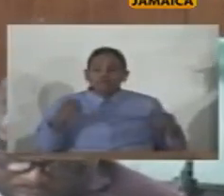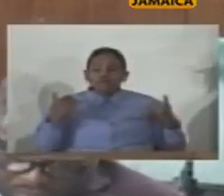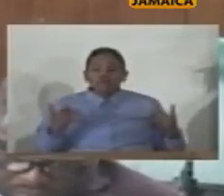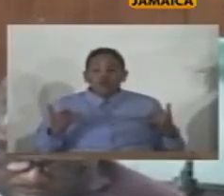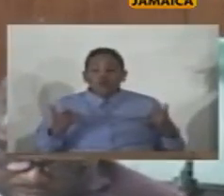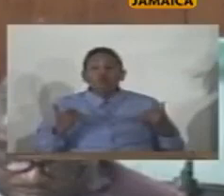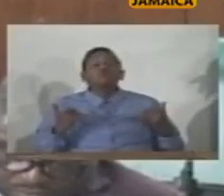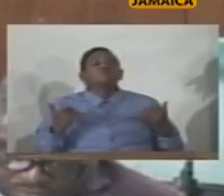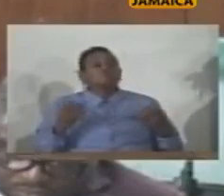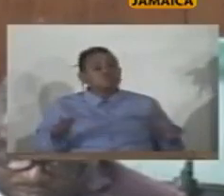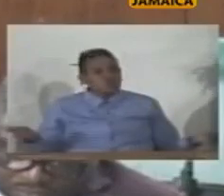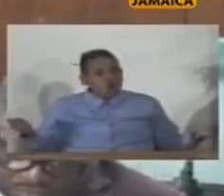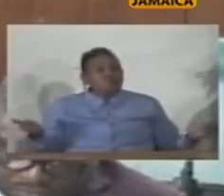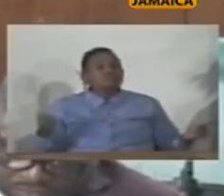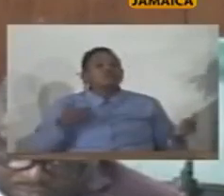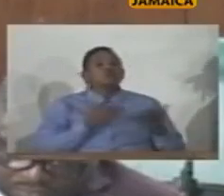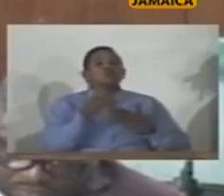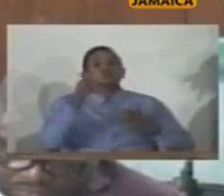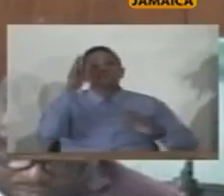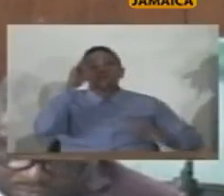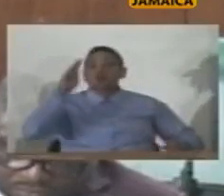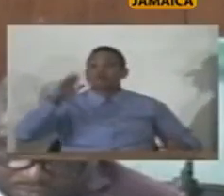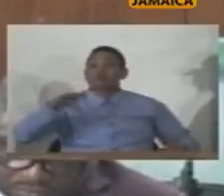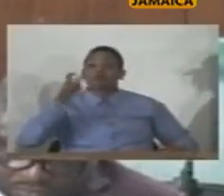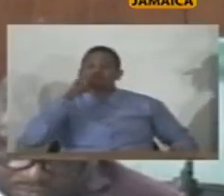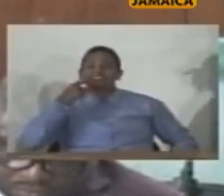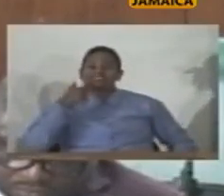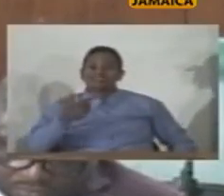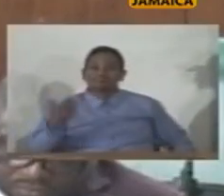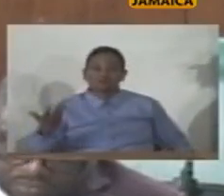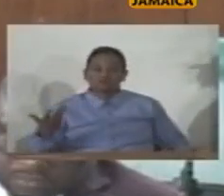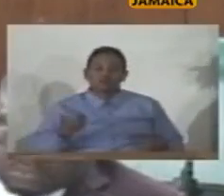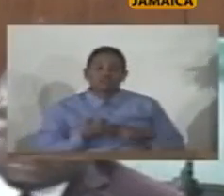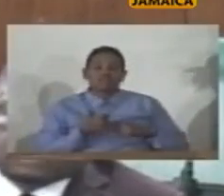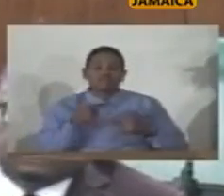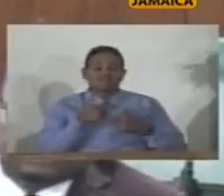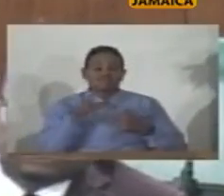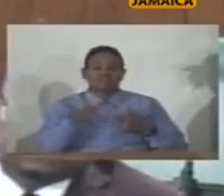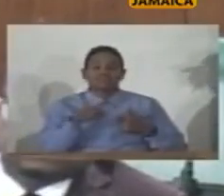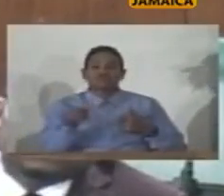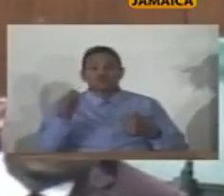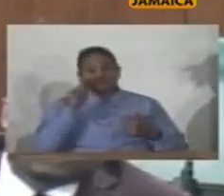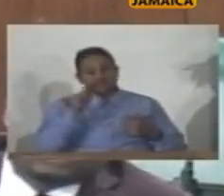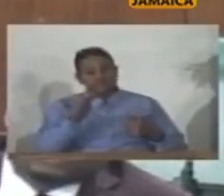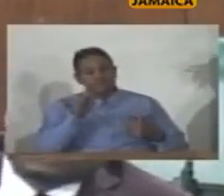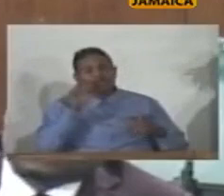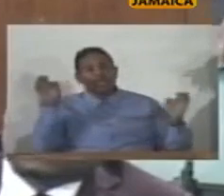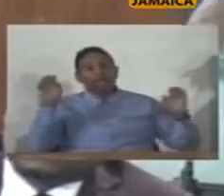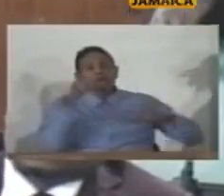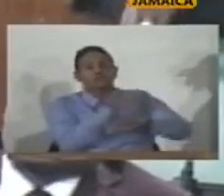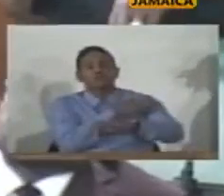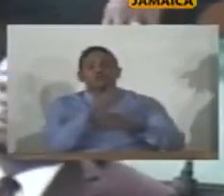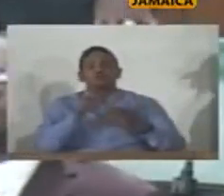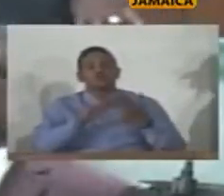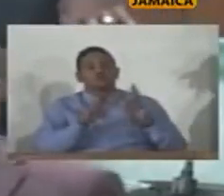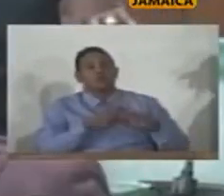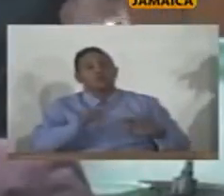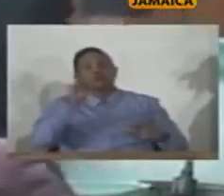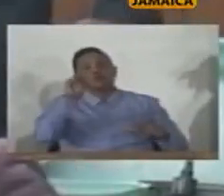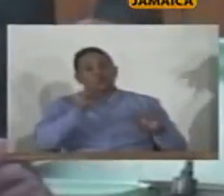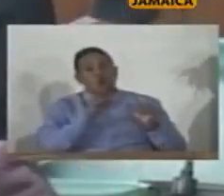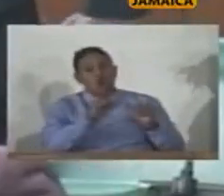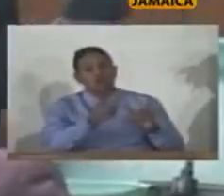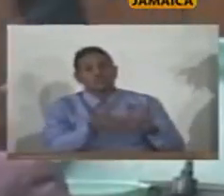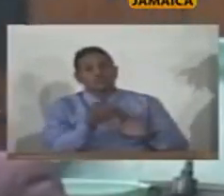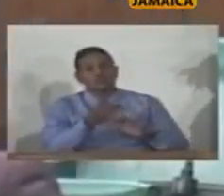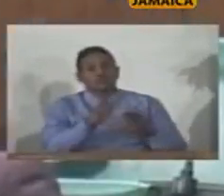therefore be it resolved by this Honourable House as follows. 1. This resolution may be cited as the Emergency Powers number 2 Continuance